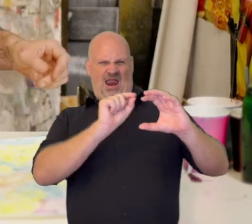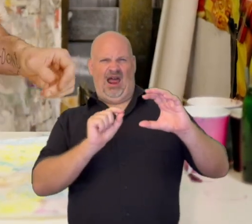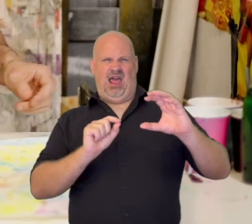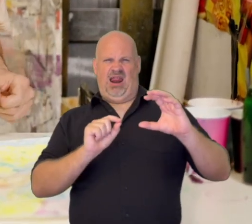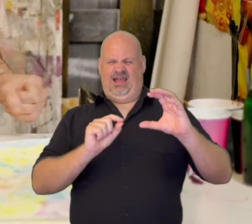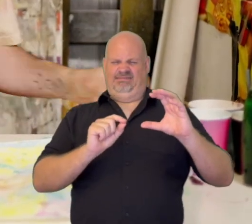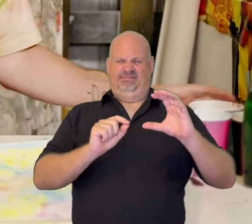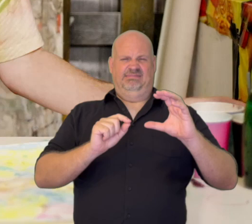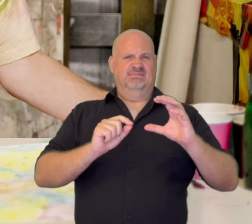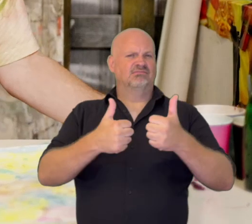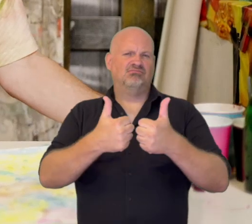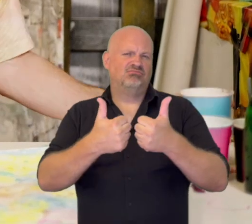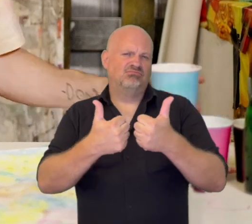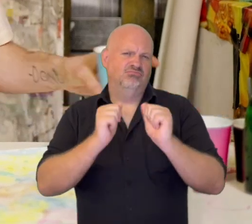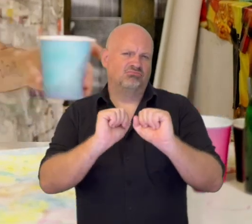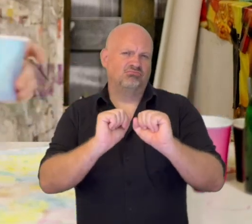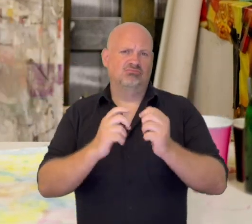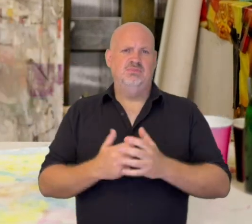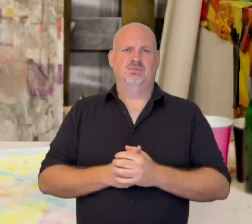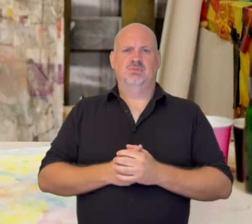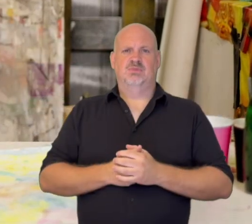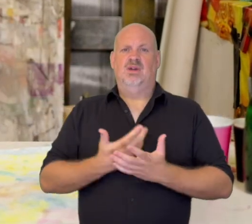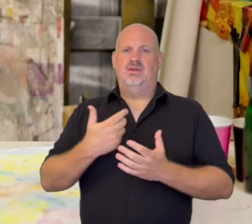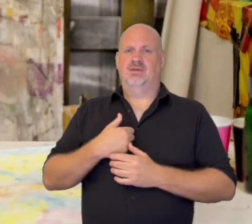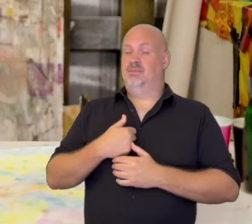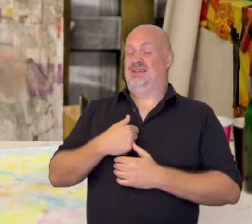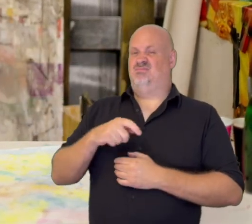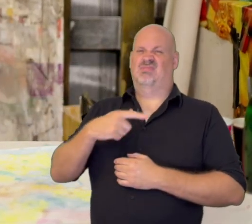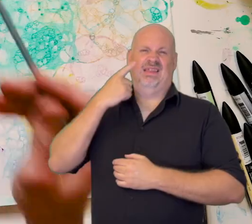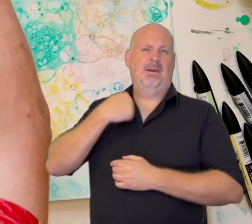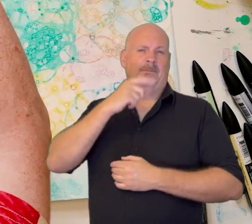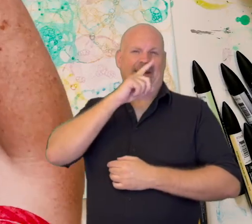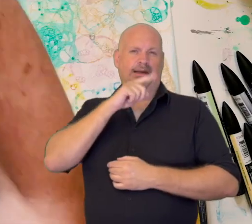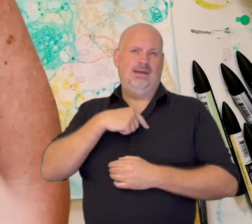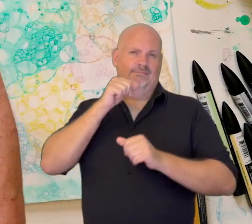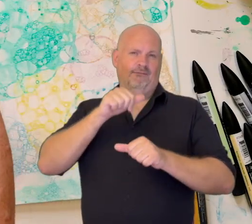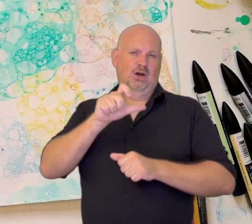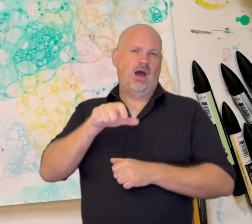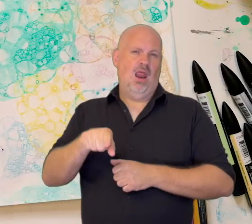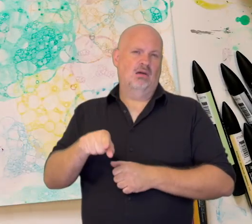that. So I'm going to get some more pink, because pink's probably my favourite colour.